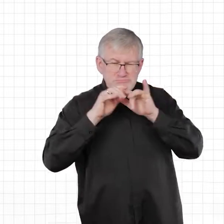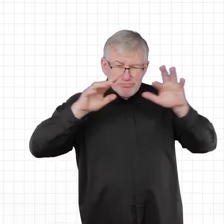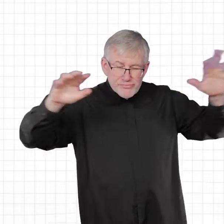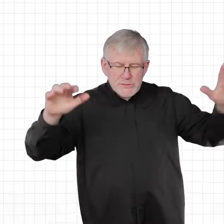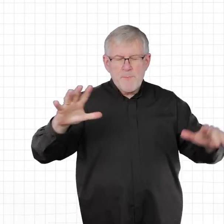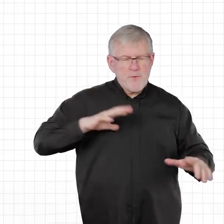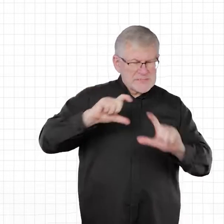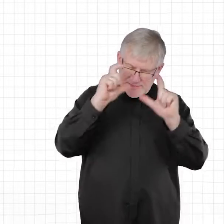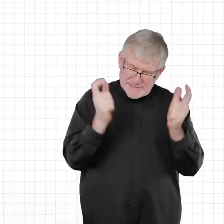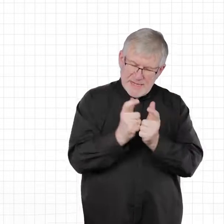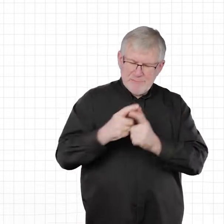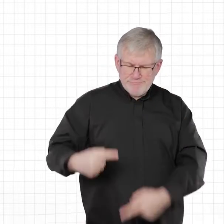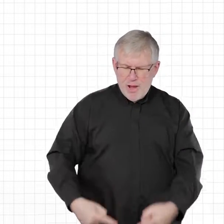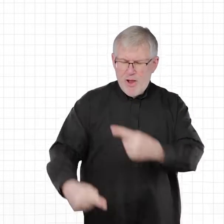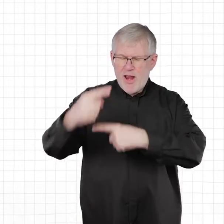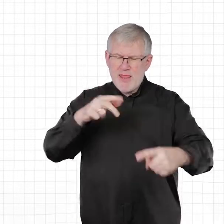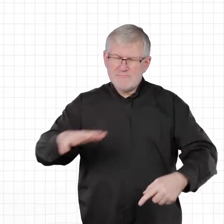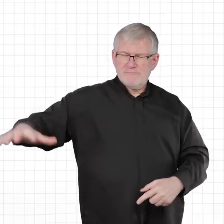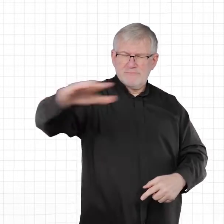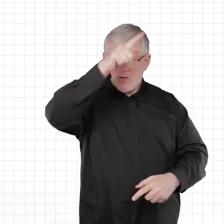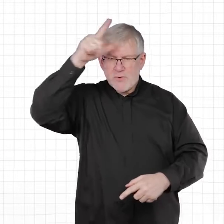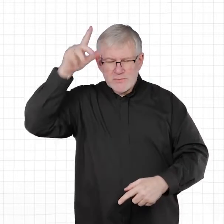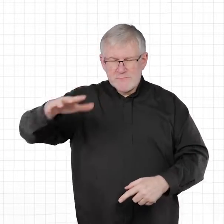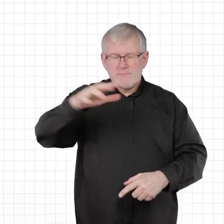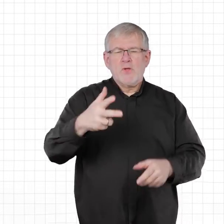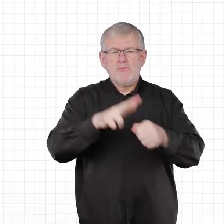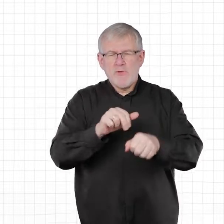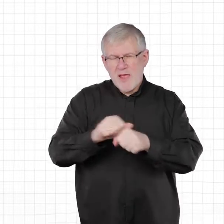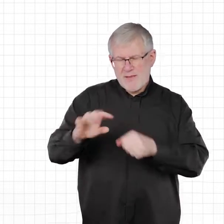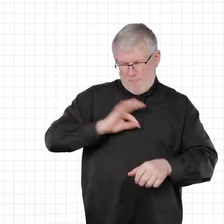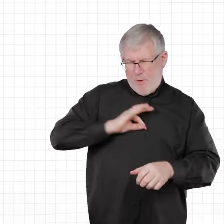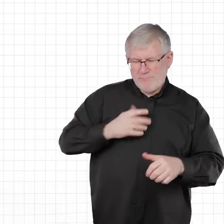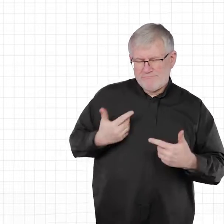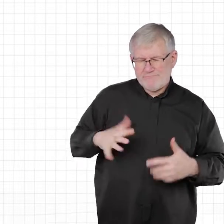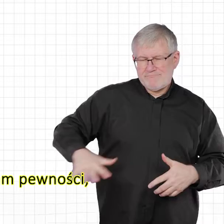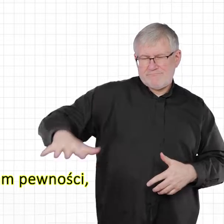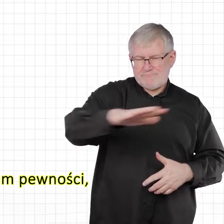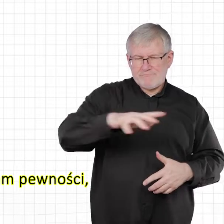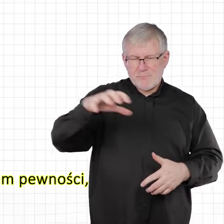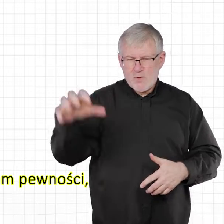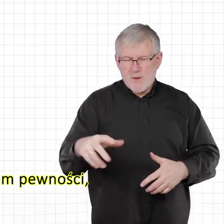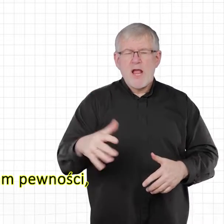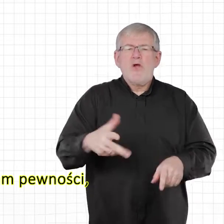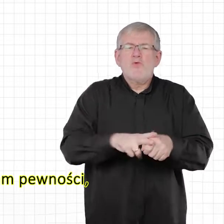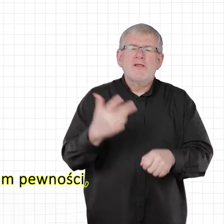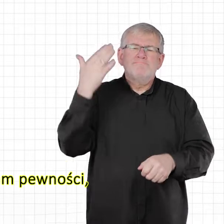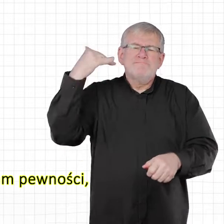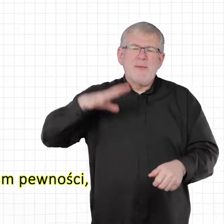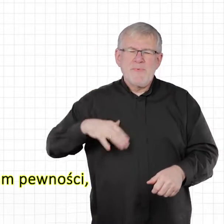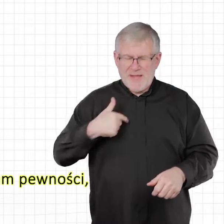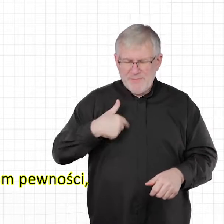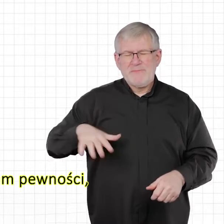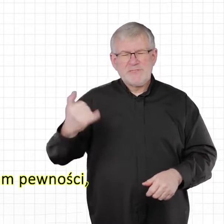day. And I think the tradition now is that on that day in October, Icelandic women walk out of